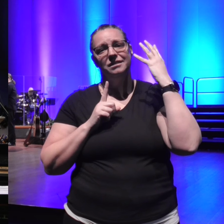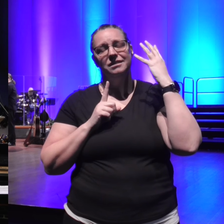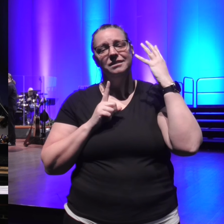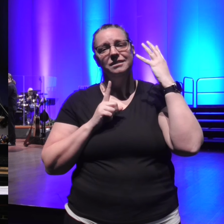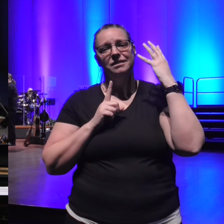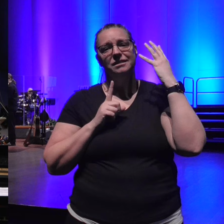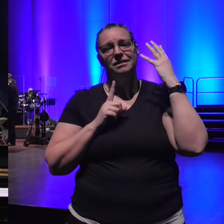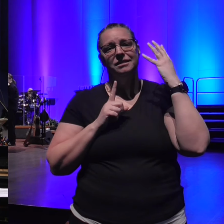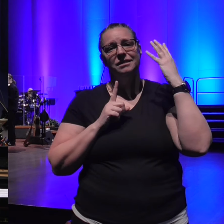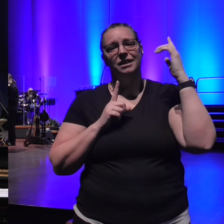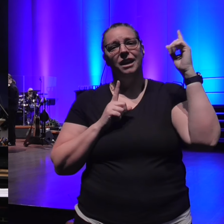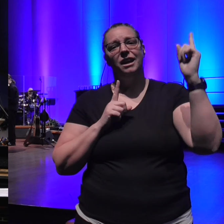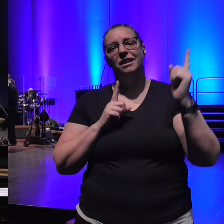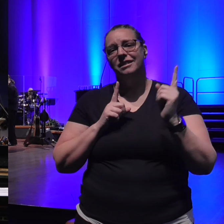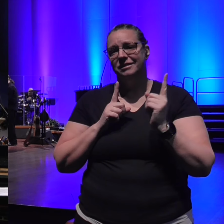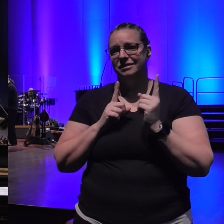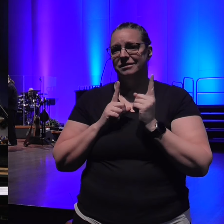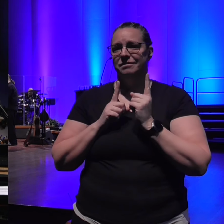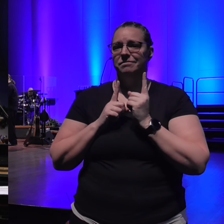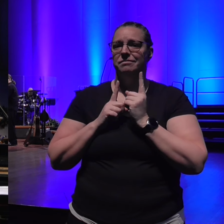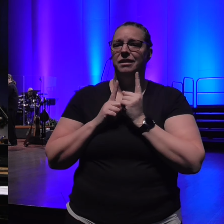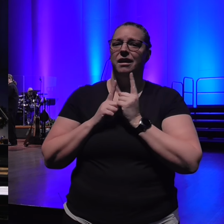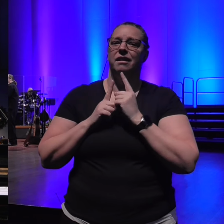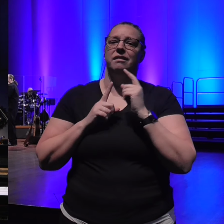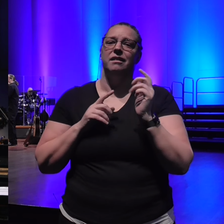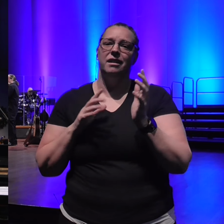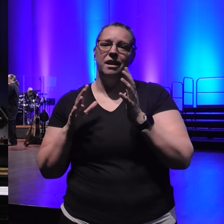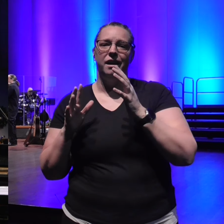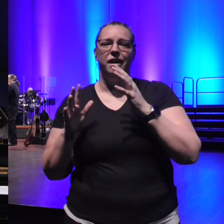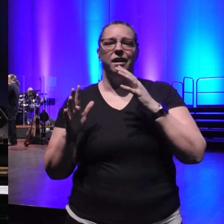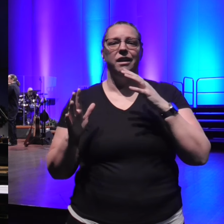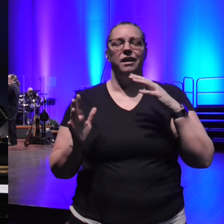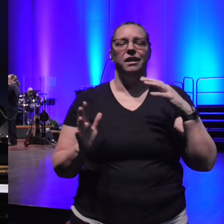sunlight, and nearer than the